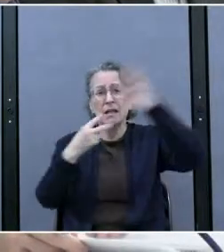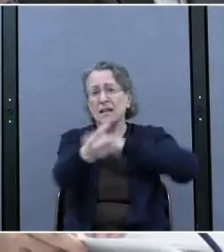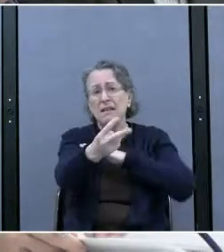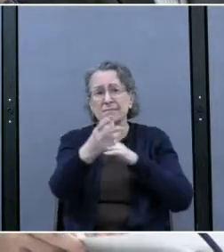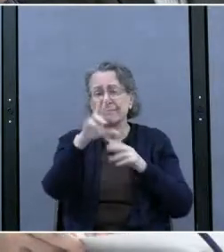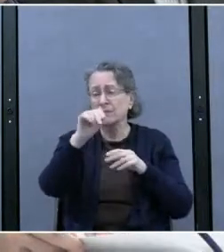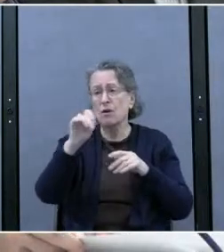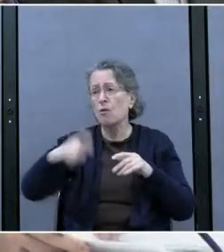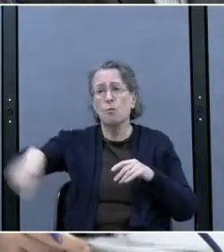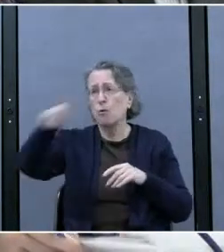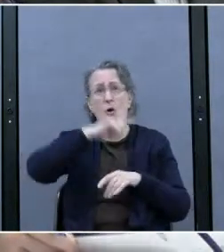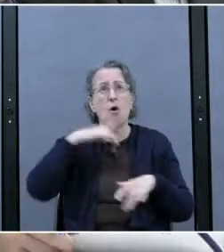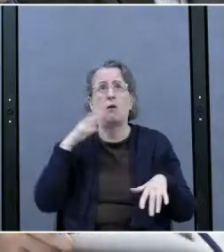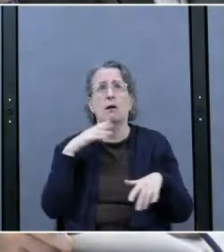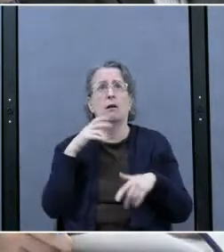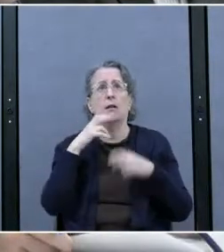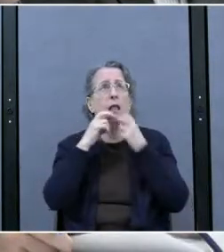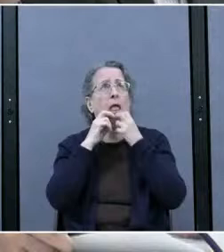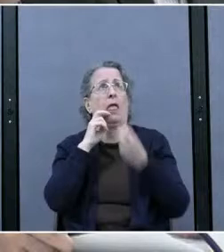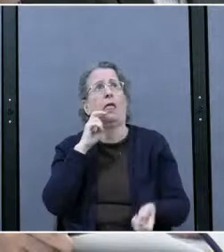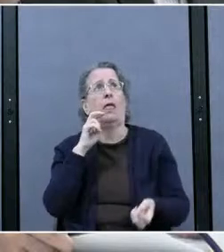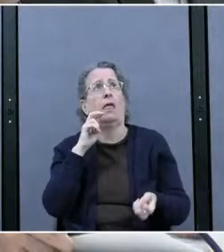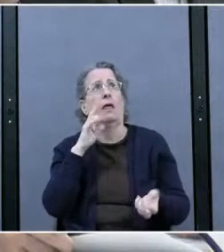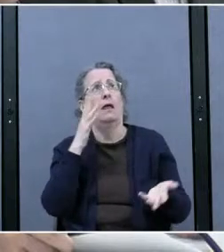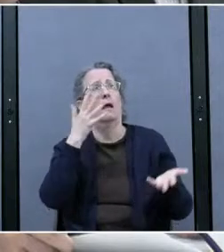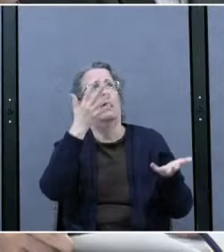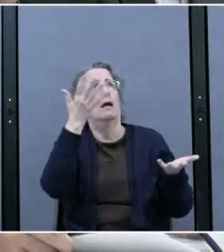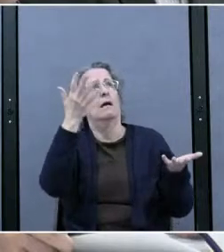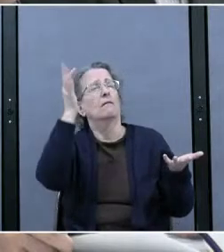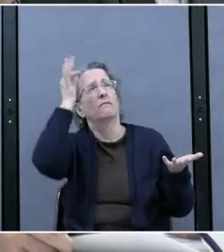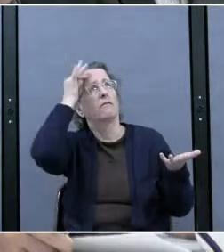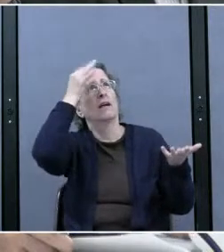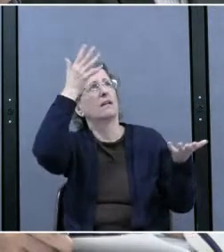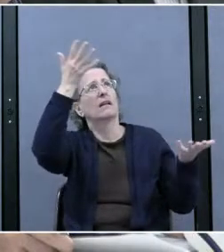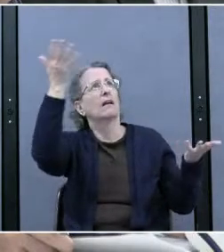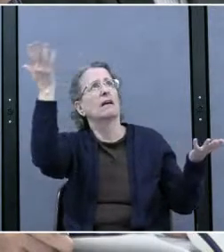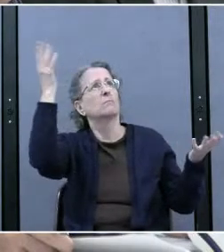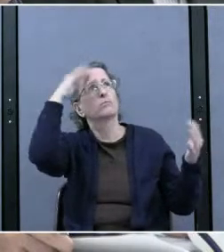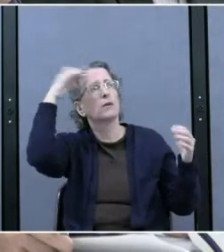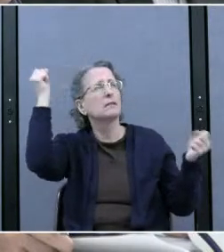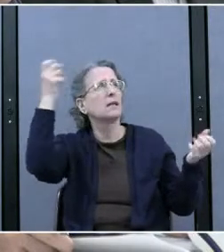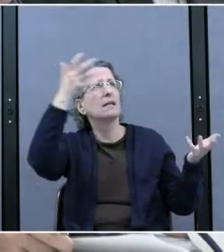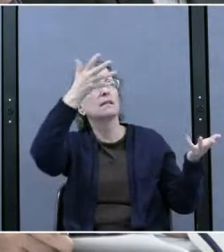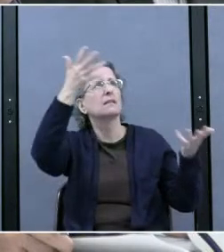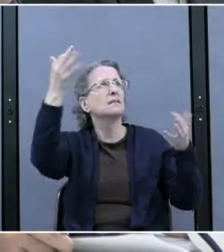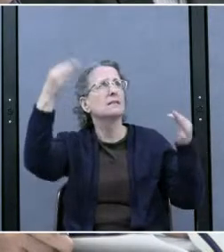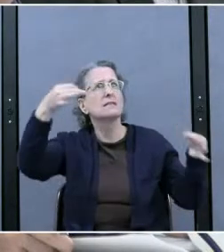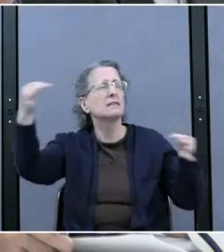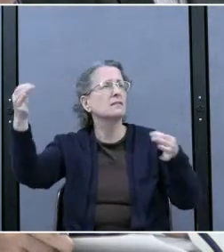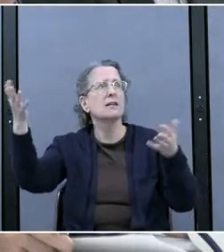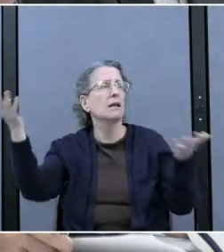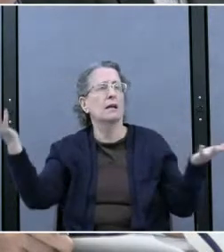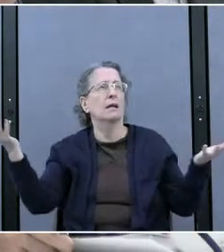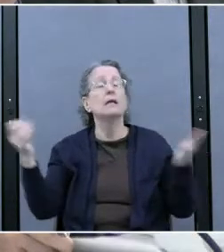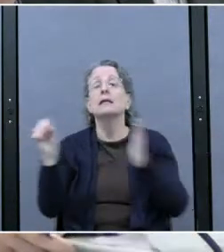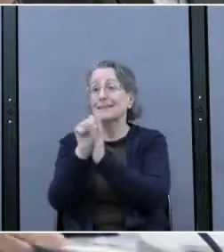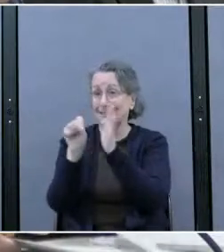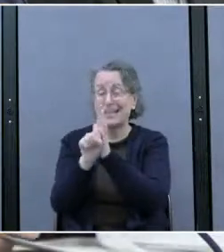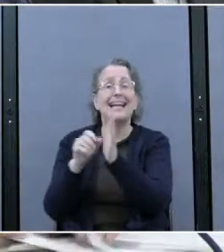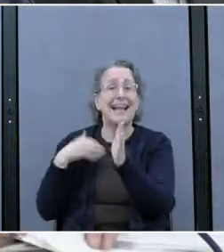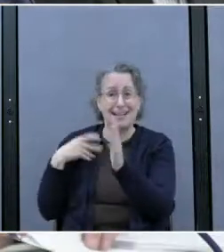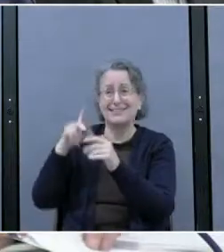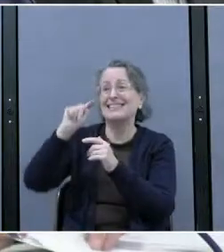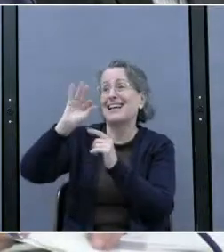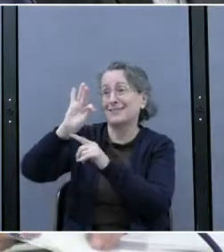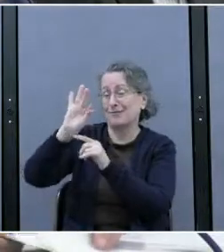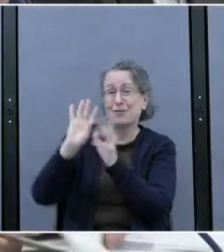same chaos. Yeah. There is a task force at work at the state level. They are having a meeting on Saturday. You know, the Treasurer, Mike Pichek,